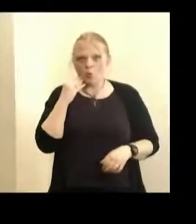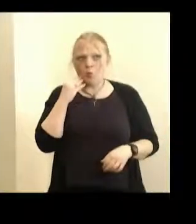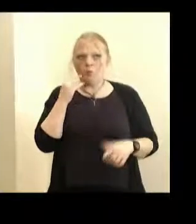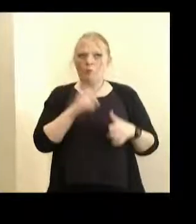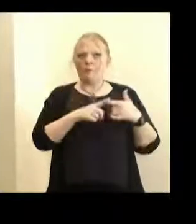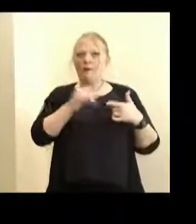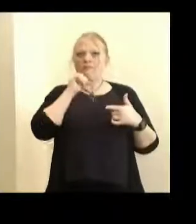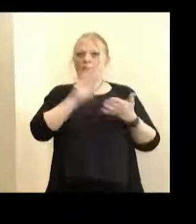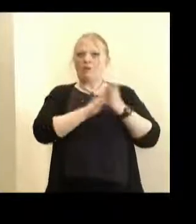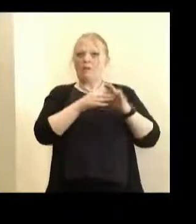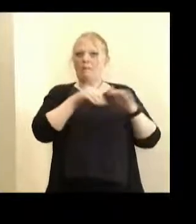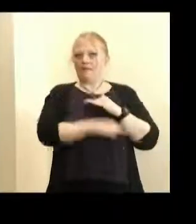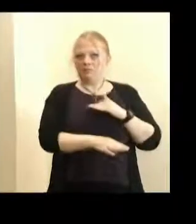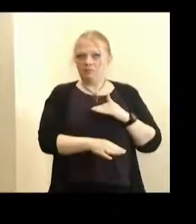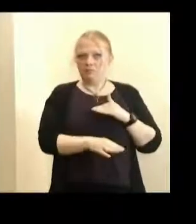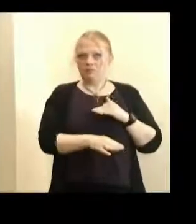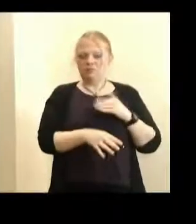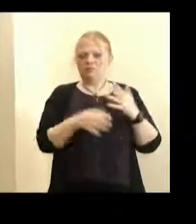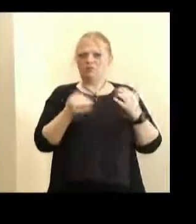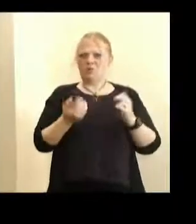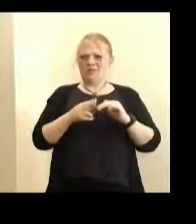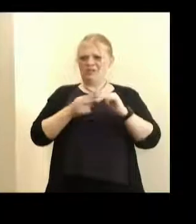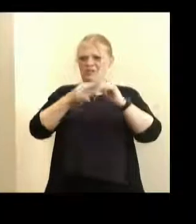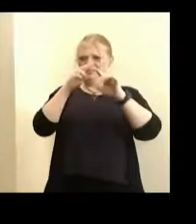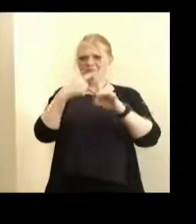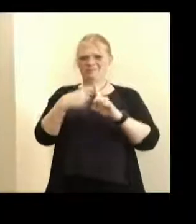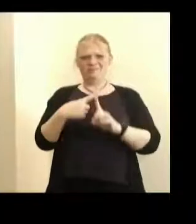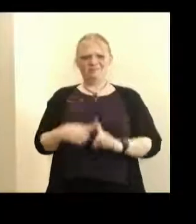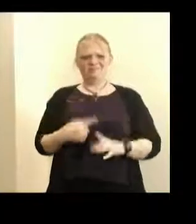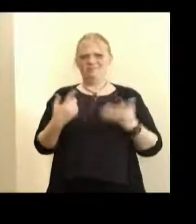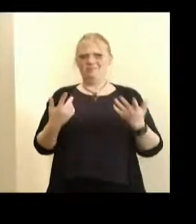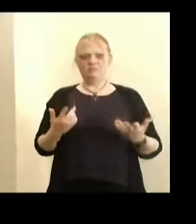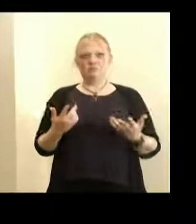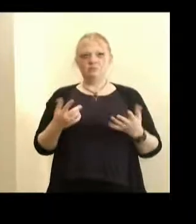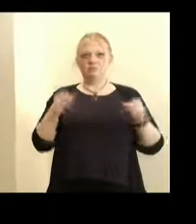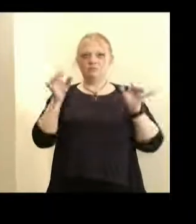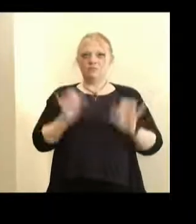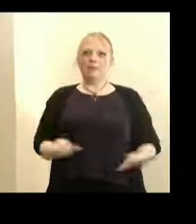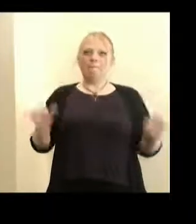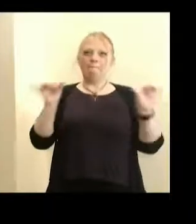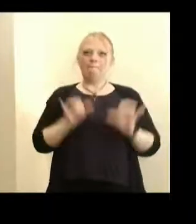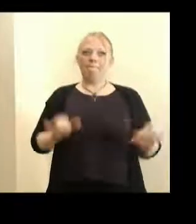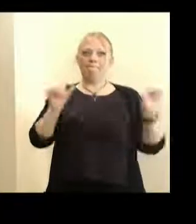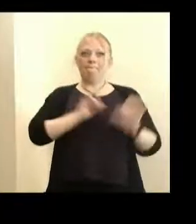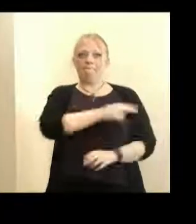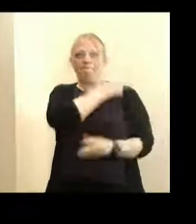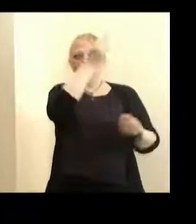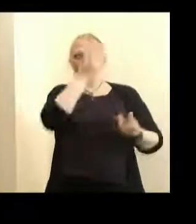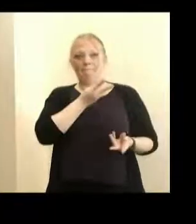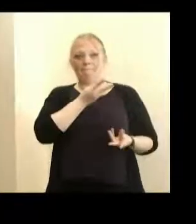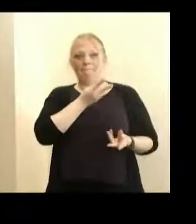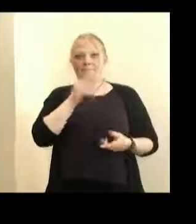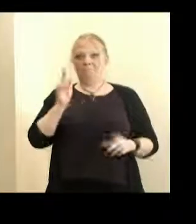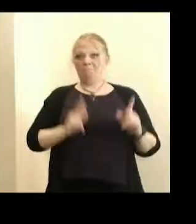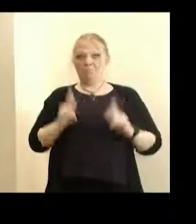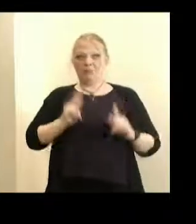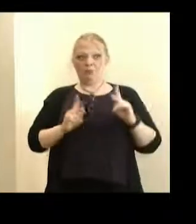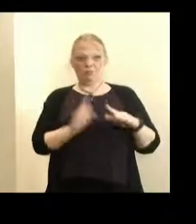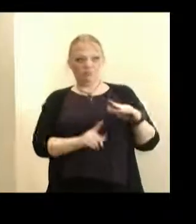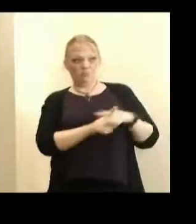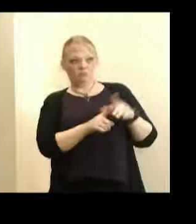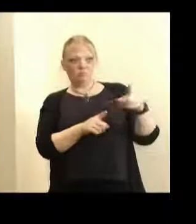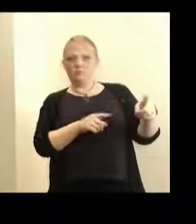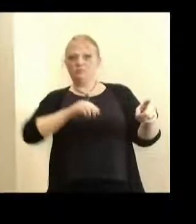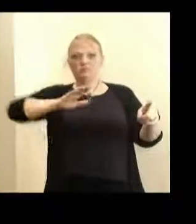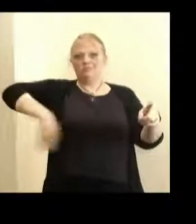admitted patient. So this increase of cases that we've seen, we keep on getting the same information from the hospitals. The individuals have not